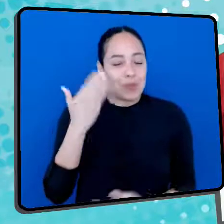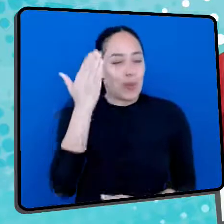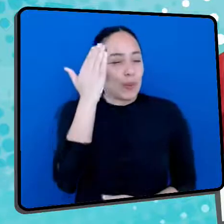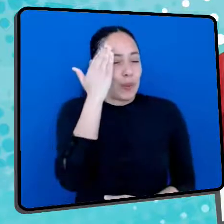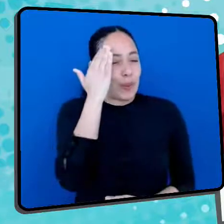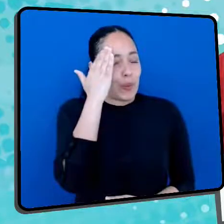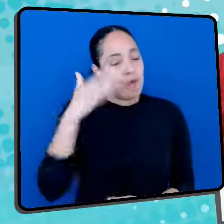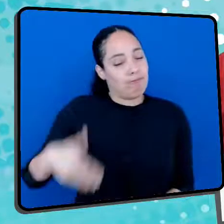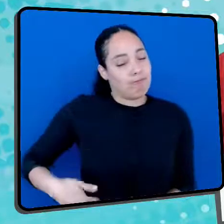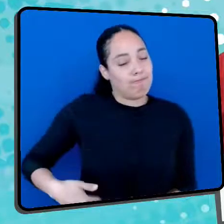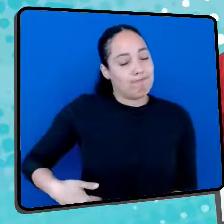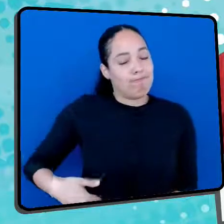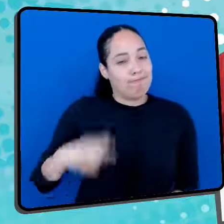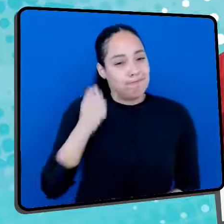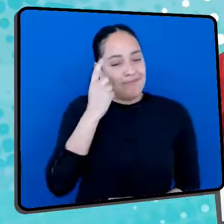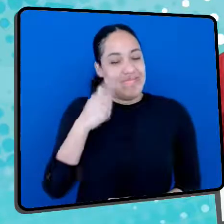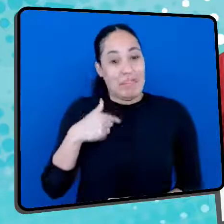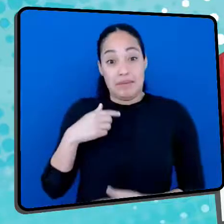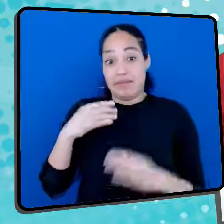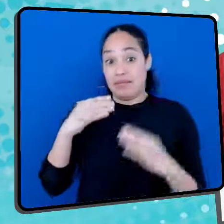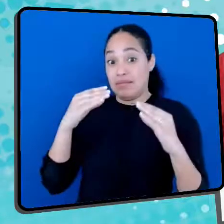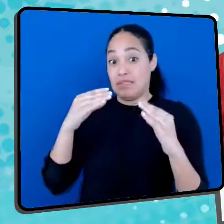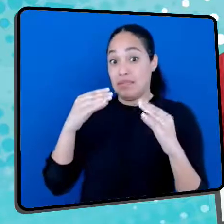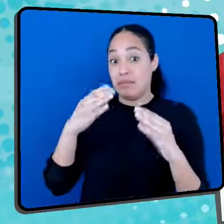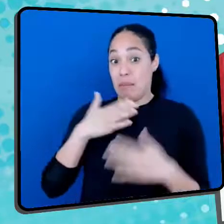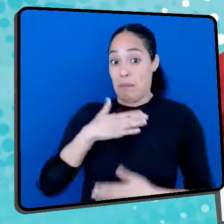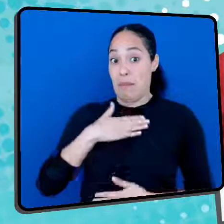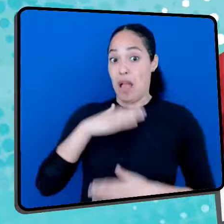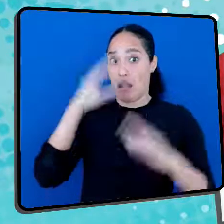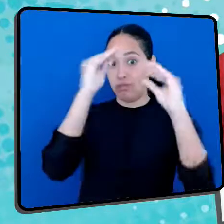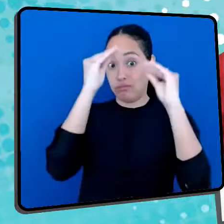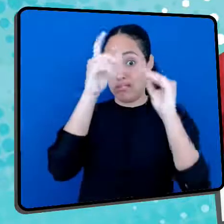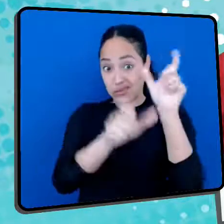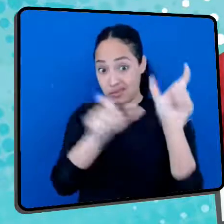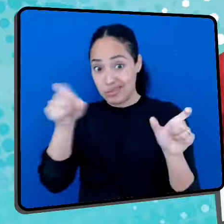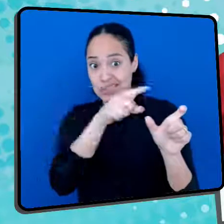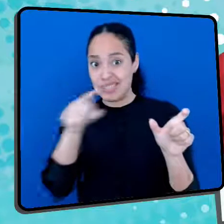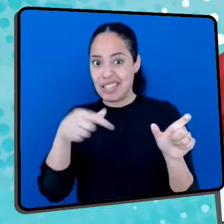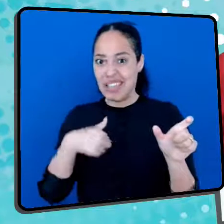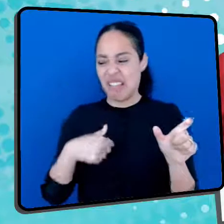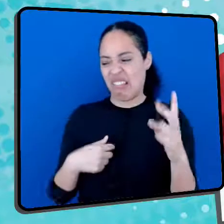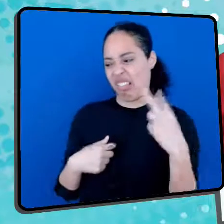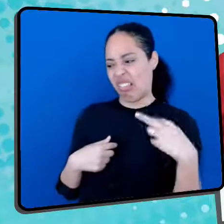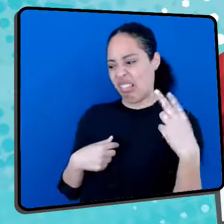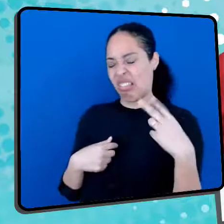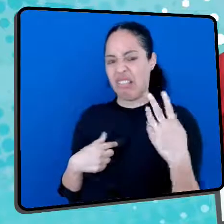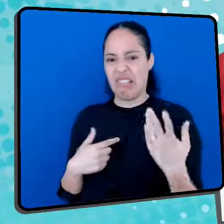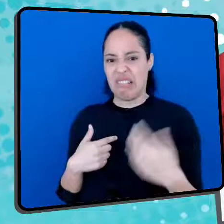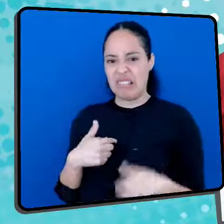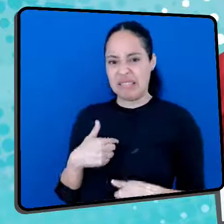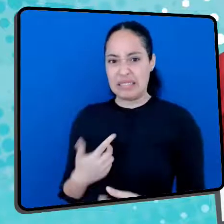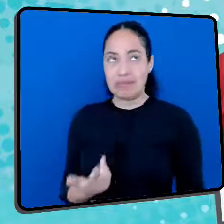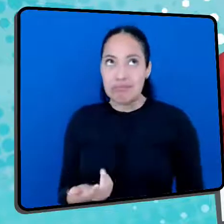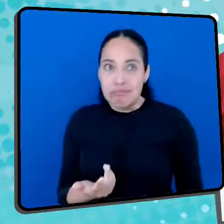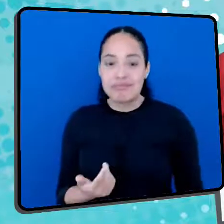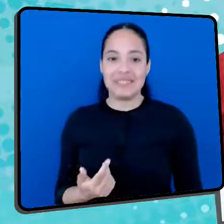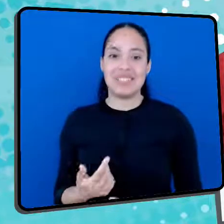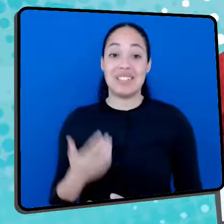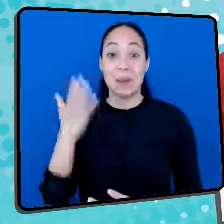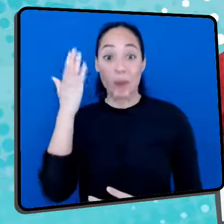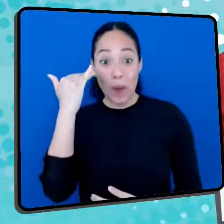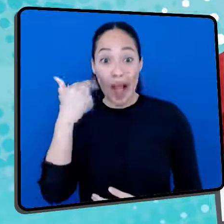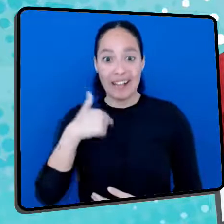like me. Well, not specifically me, but they didn't like the idea that women learn programming